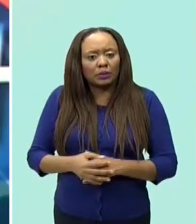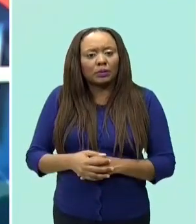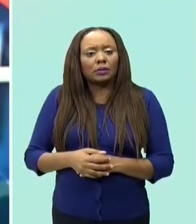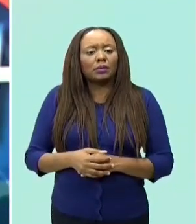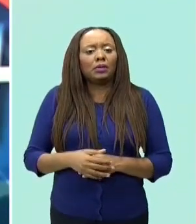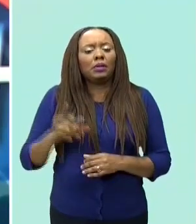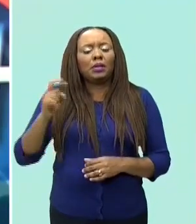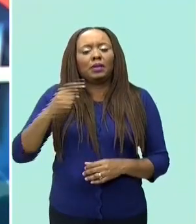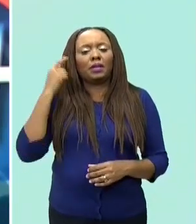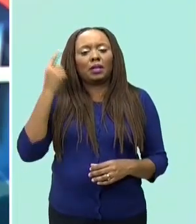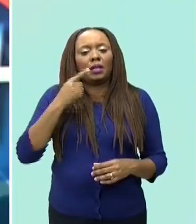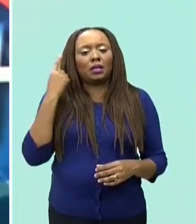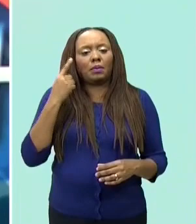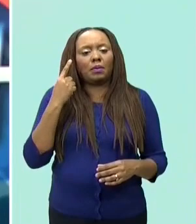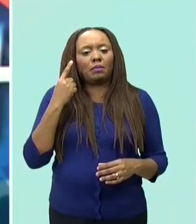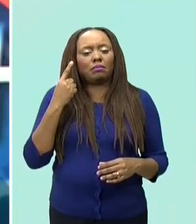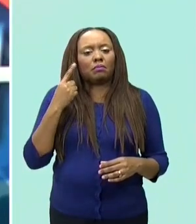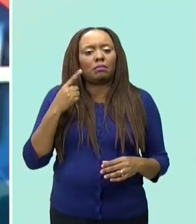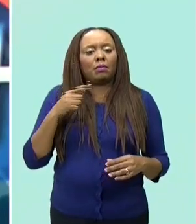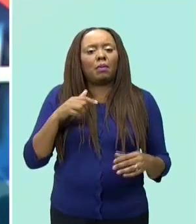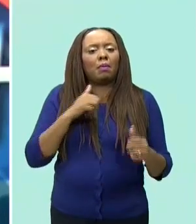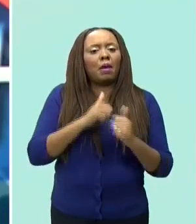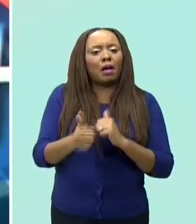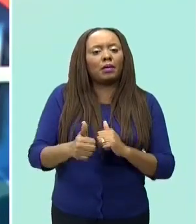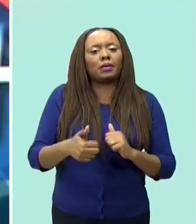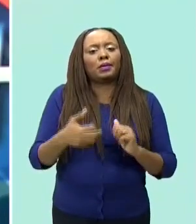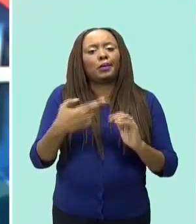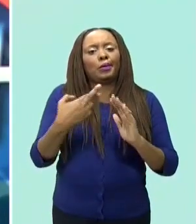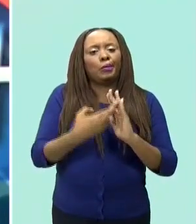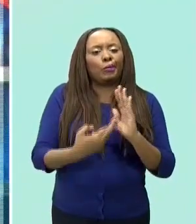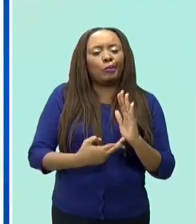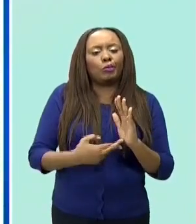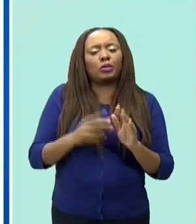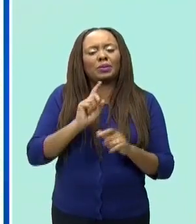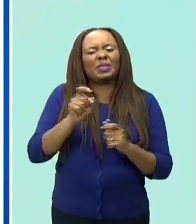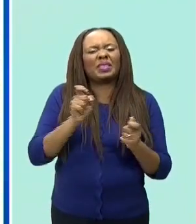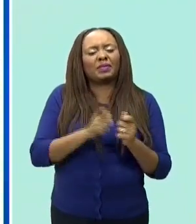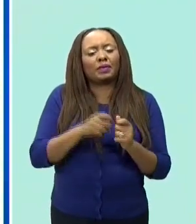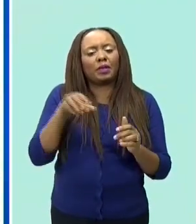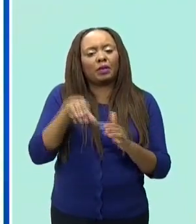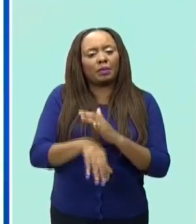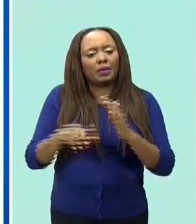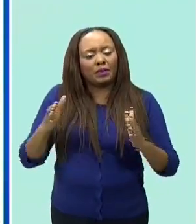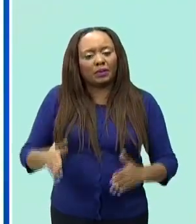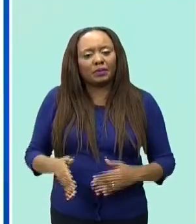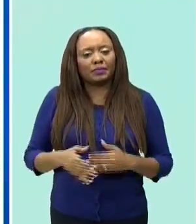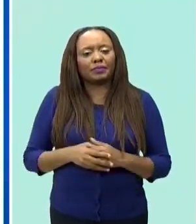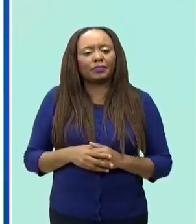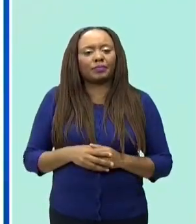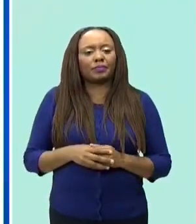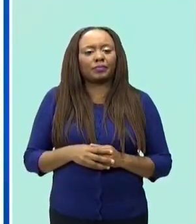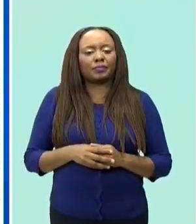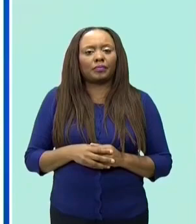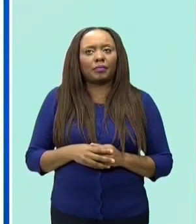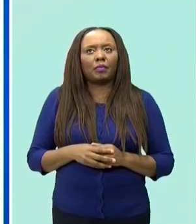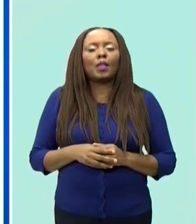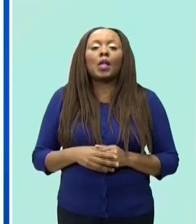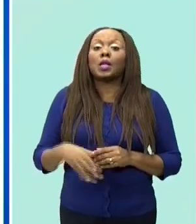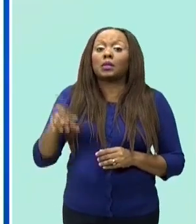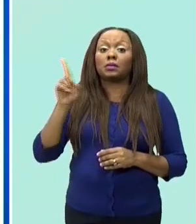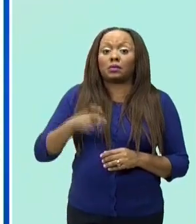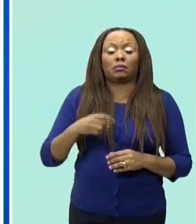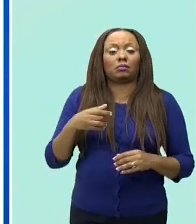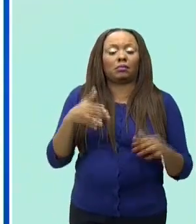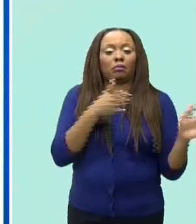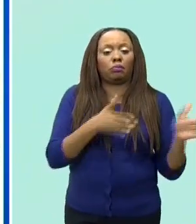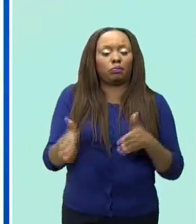consideration is being given to passing criminal procedure rules, which will help to codify all of the arrangements that have to be made in